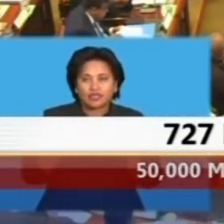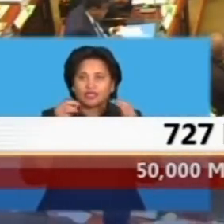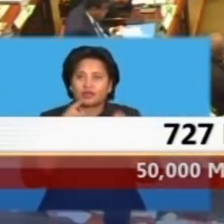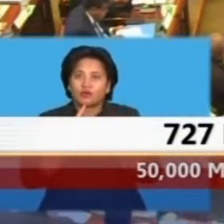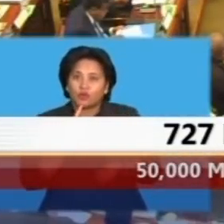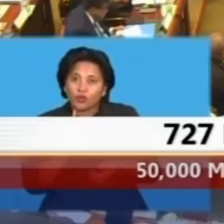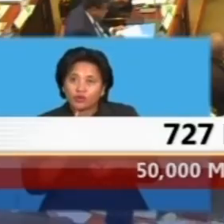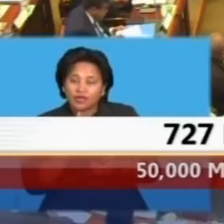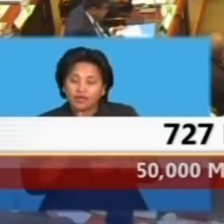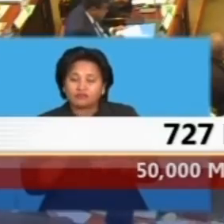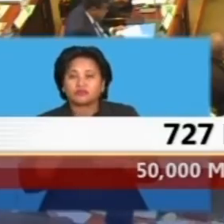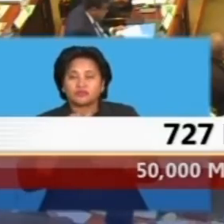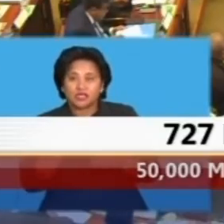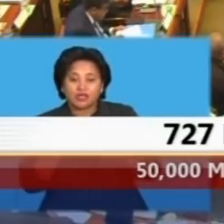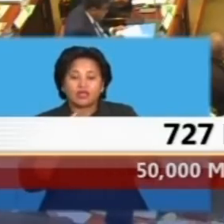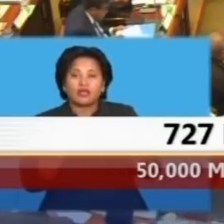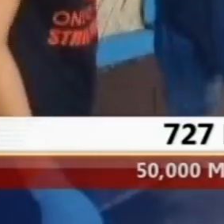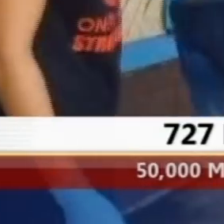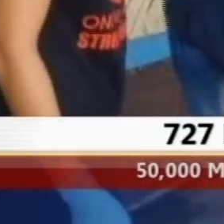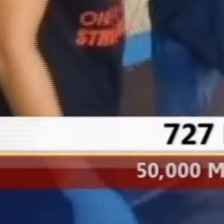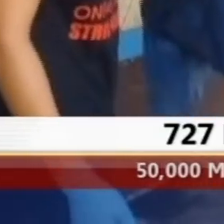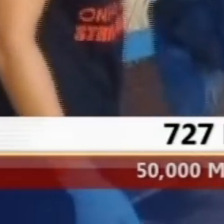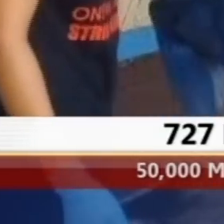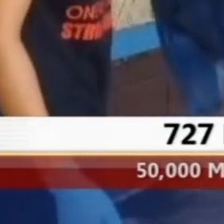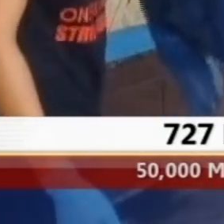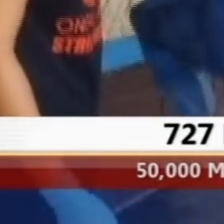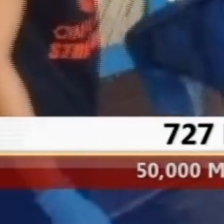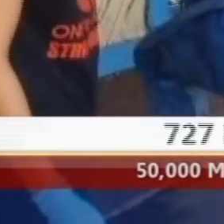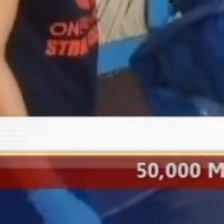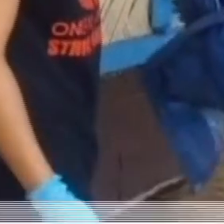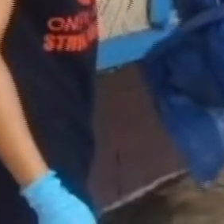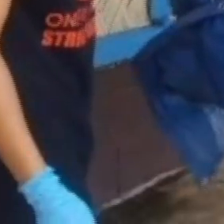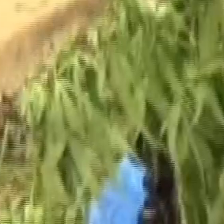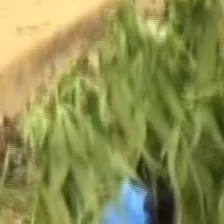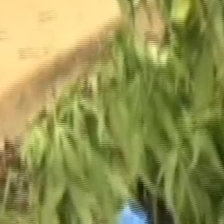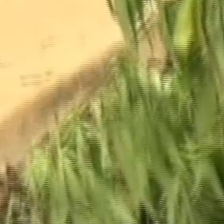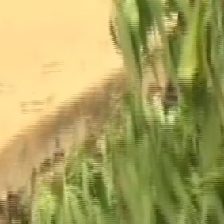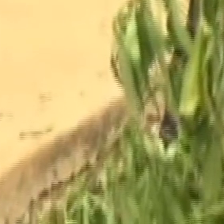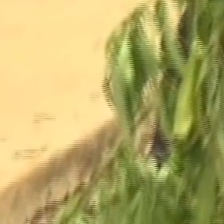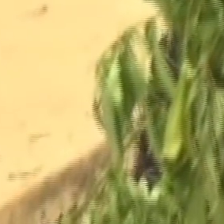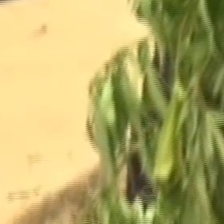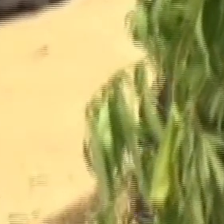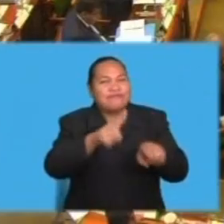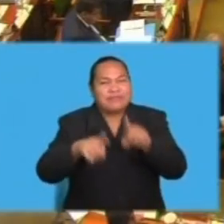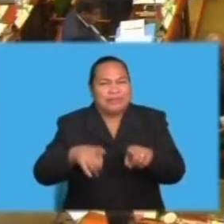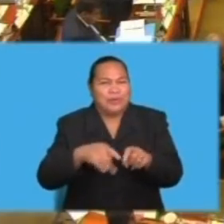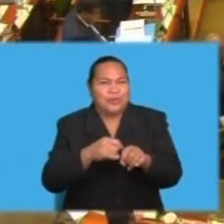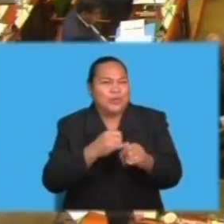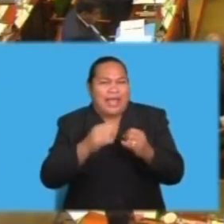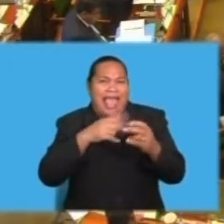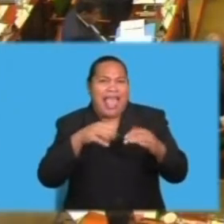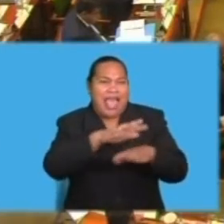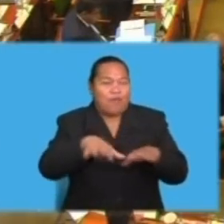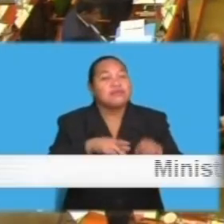during the Ndorvata community policing in 2017, there were 727 drug arrests. The